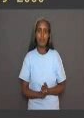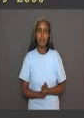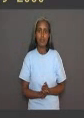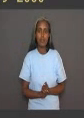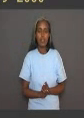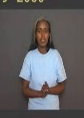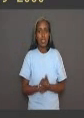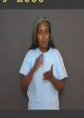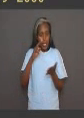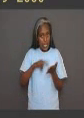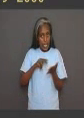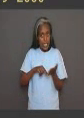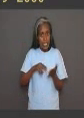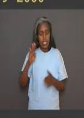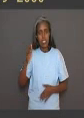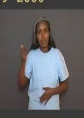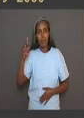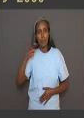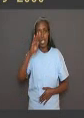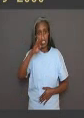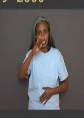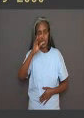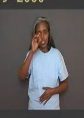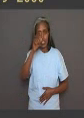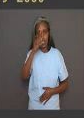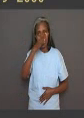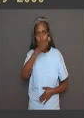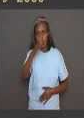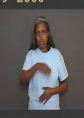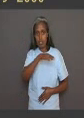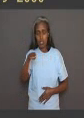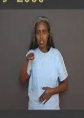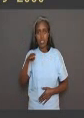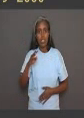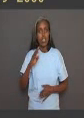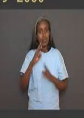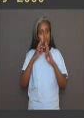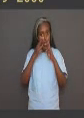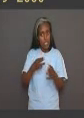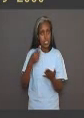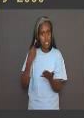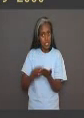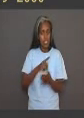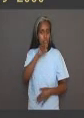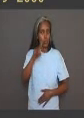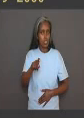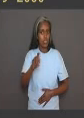By reading the bar chart, can you answer these questions?